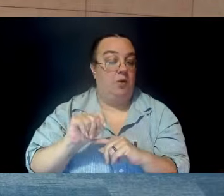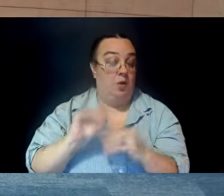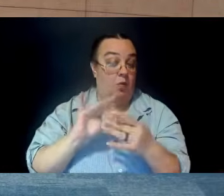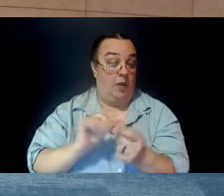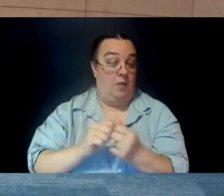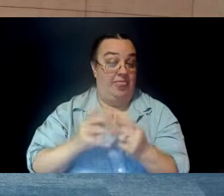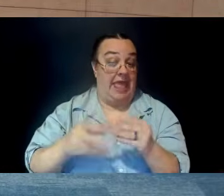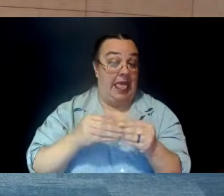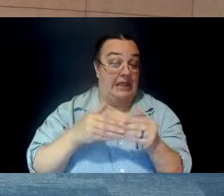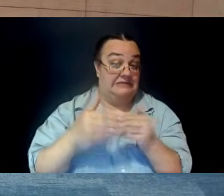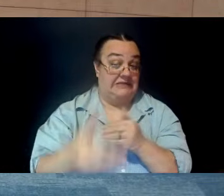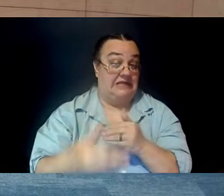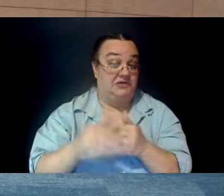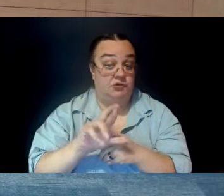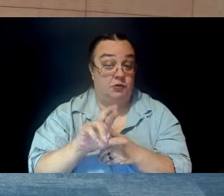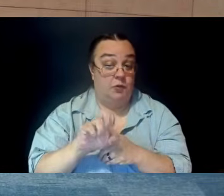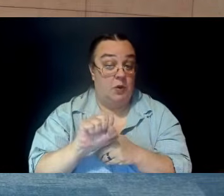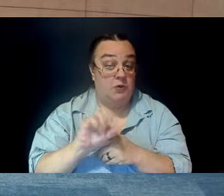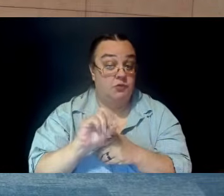resolution.